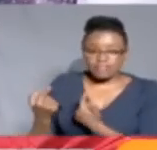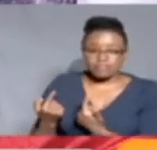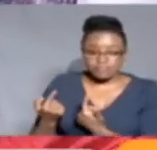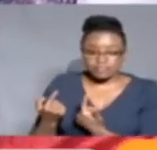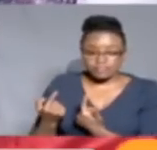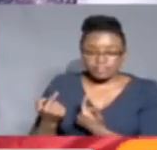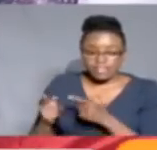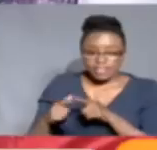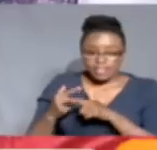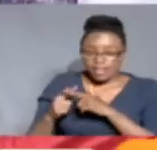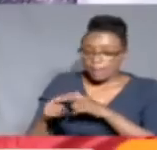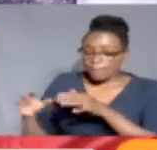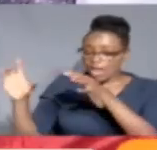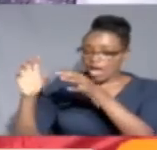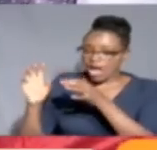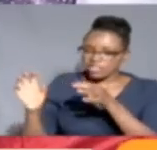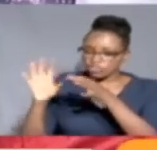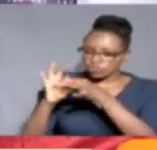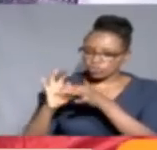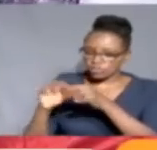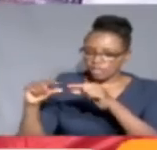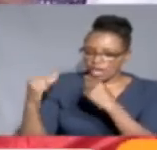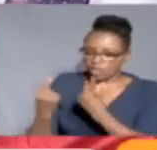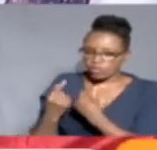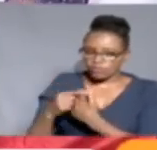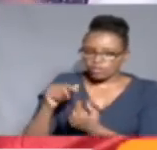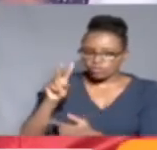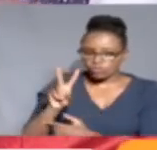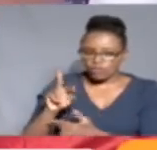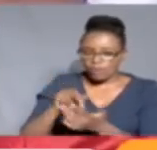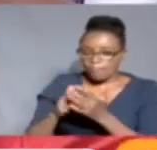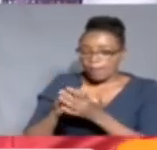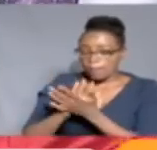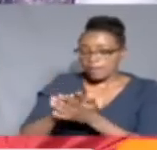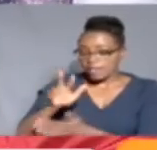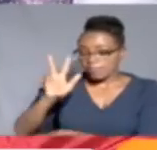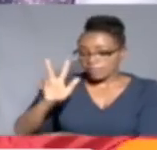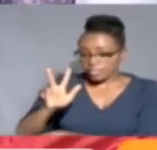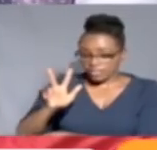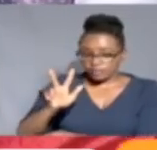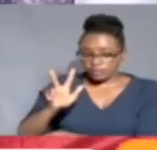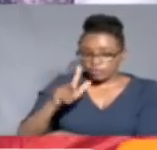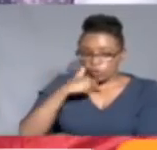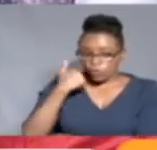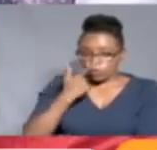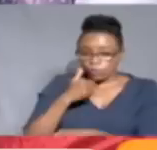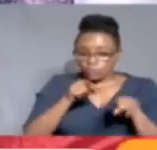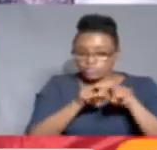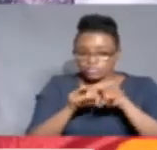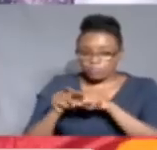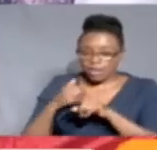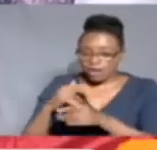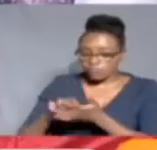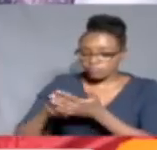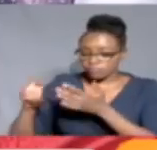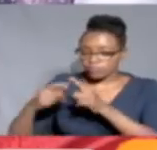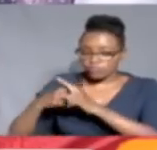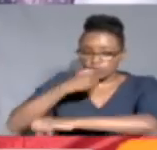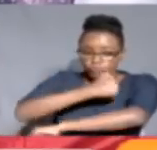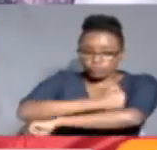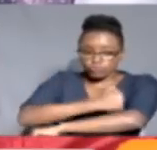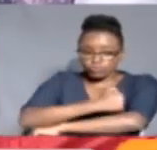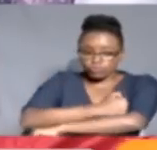I joined a group of two, so we became three, who also had dropped out of school, and